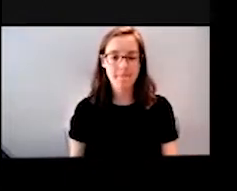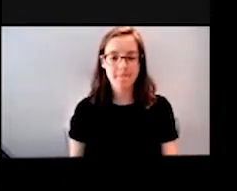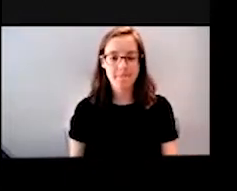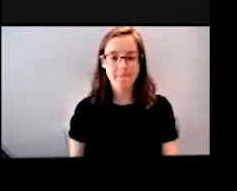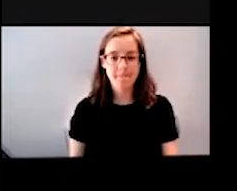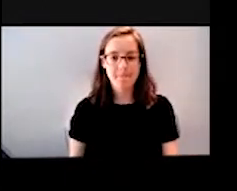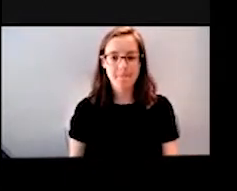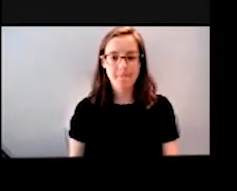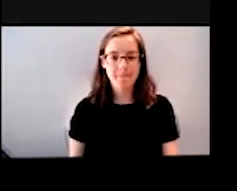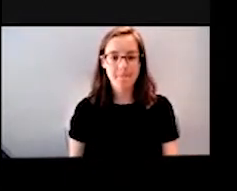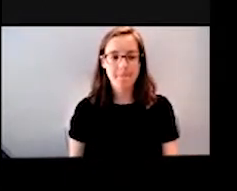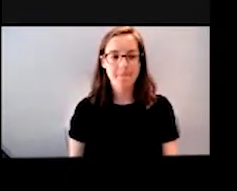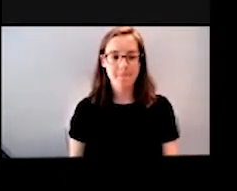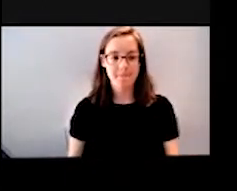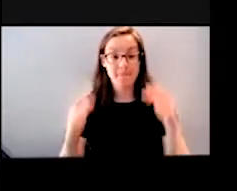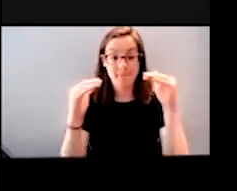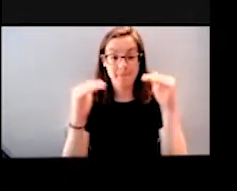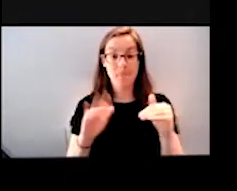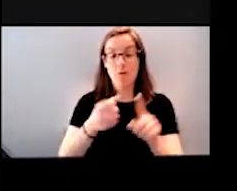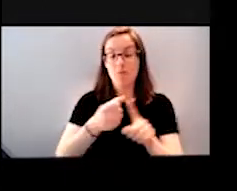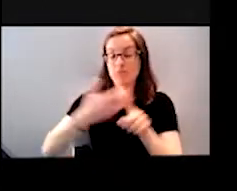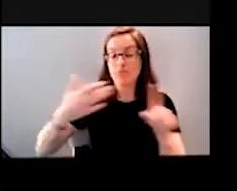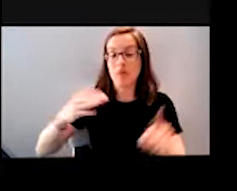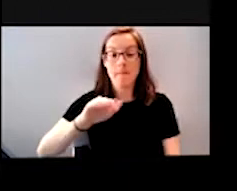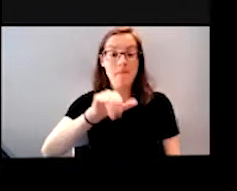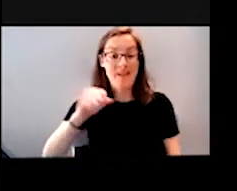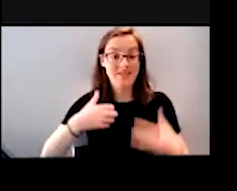going over mass health coverage,